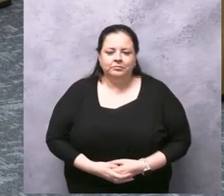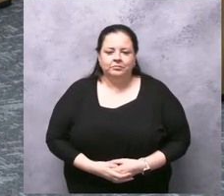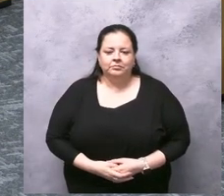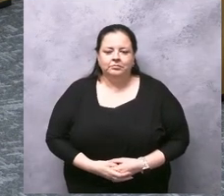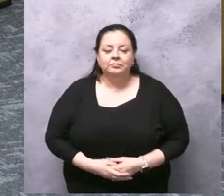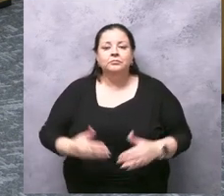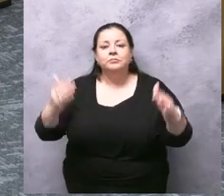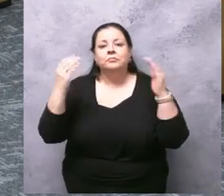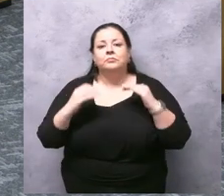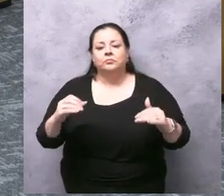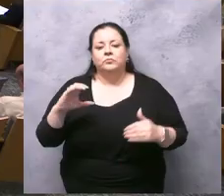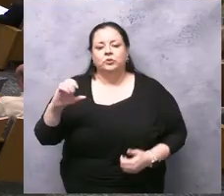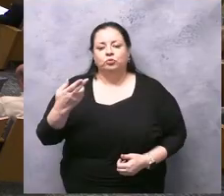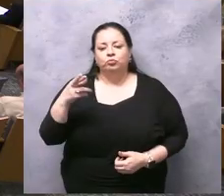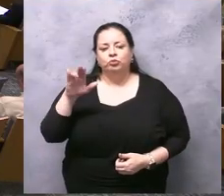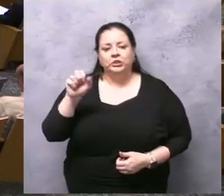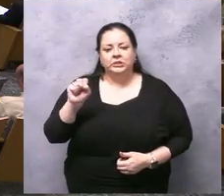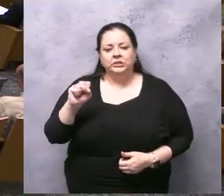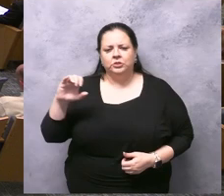Chris Schweigert.